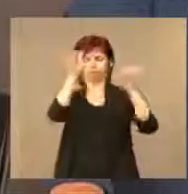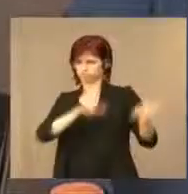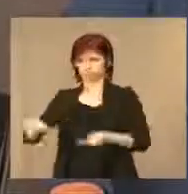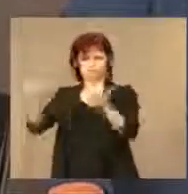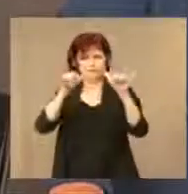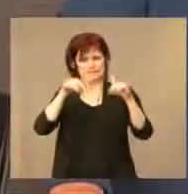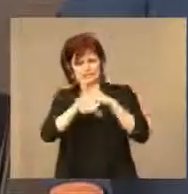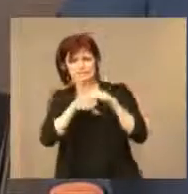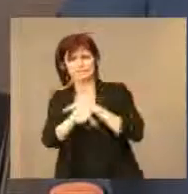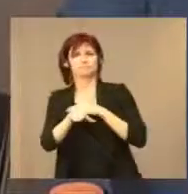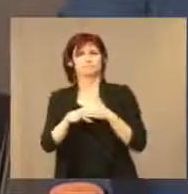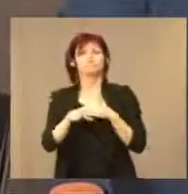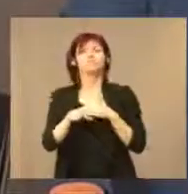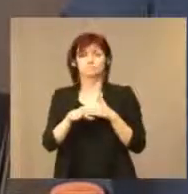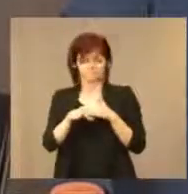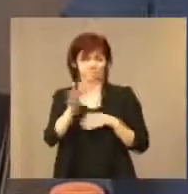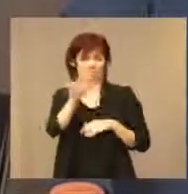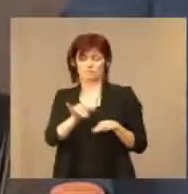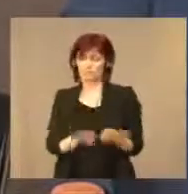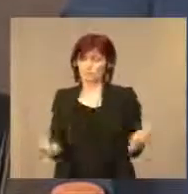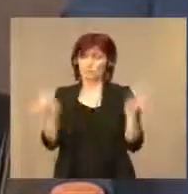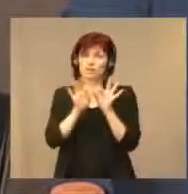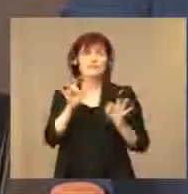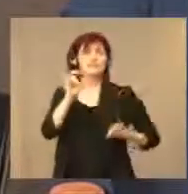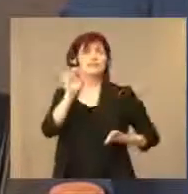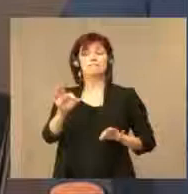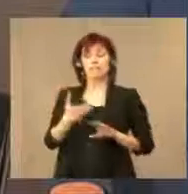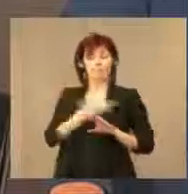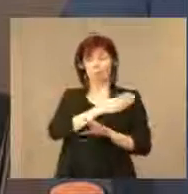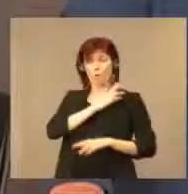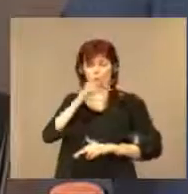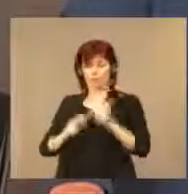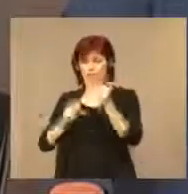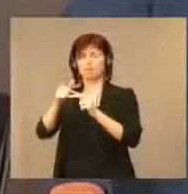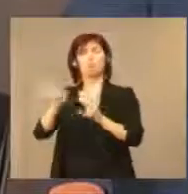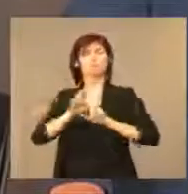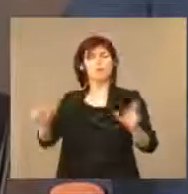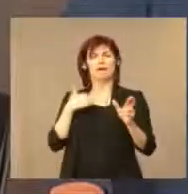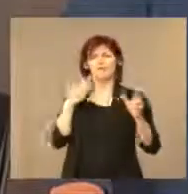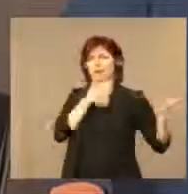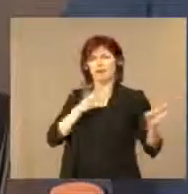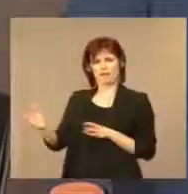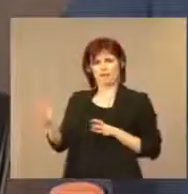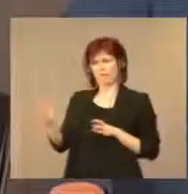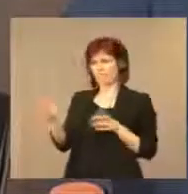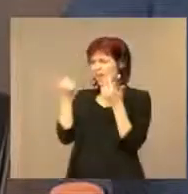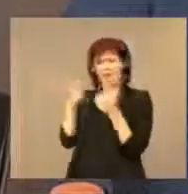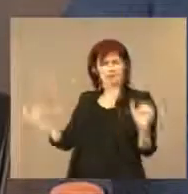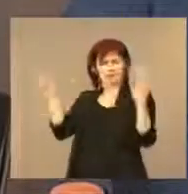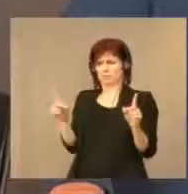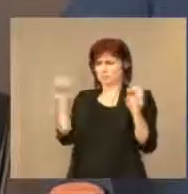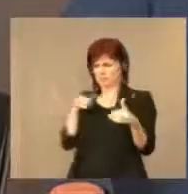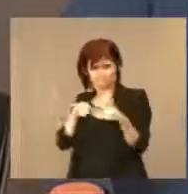because if we build it from the beginning so it works for everybody, including persons with